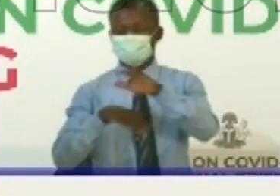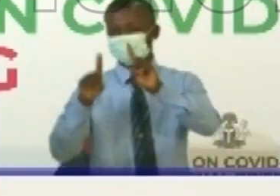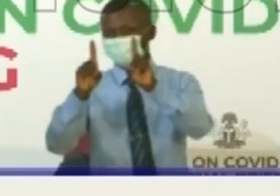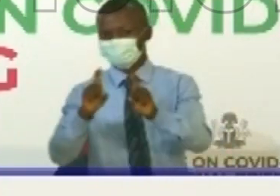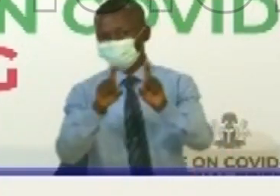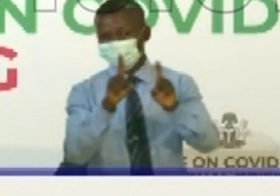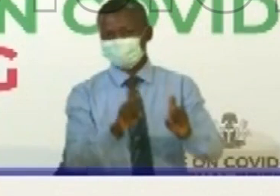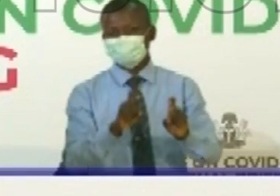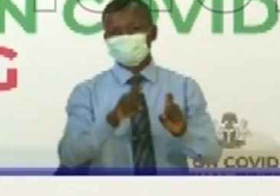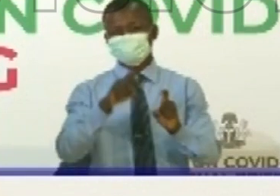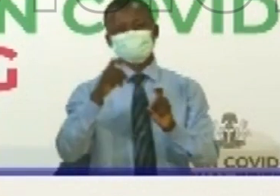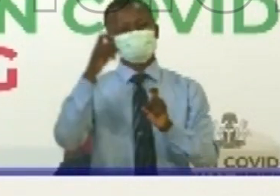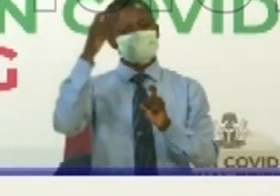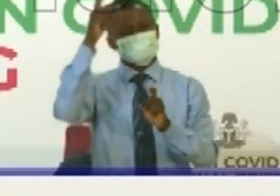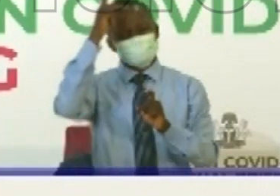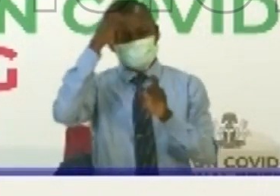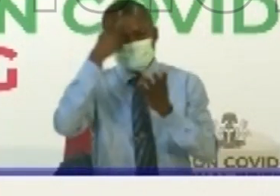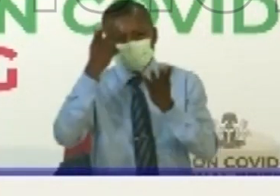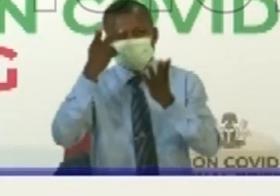psychosocial implications of COVID-19,